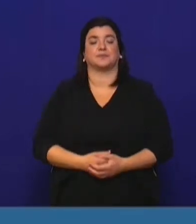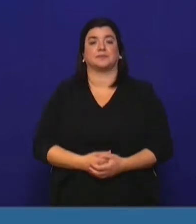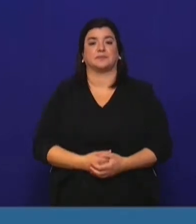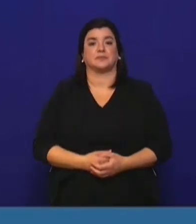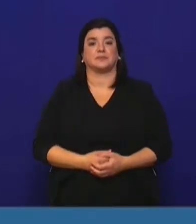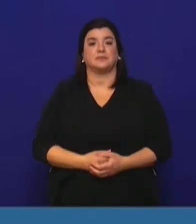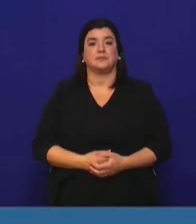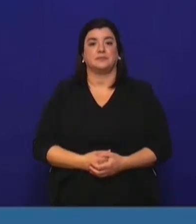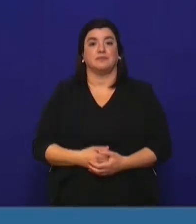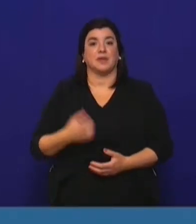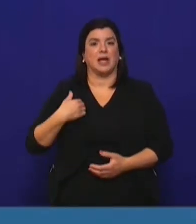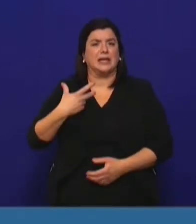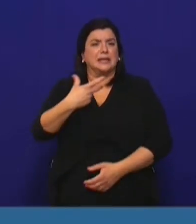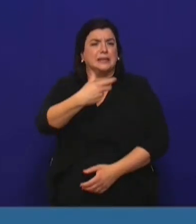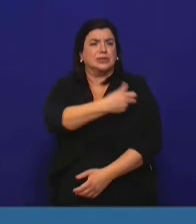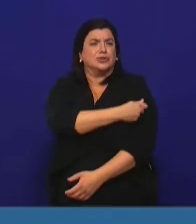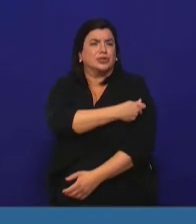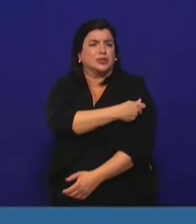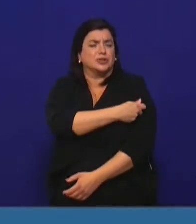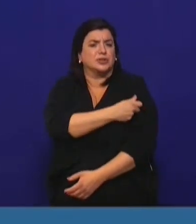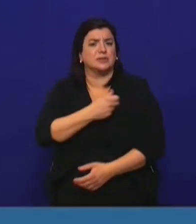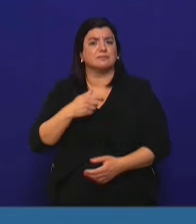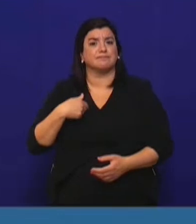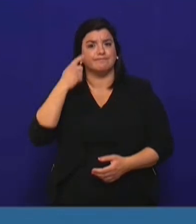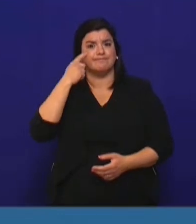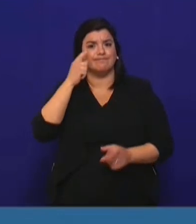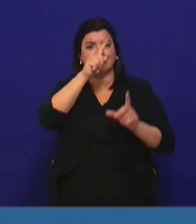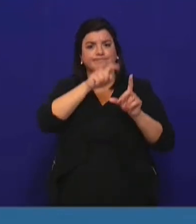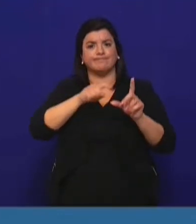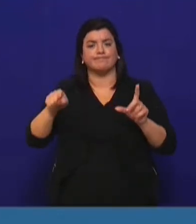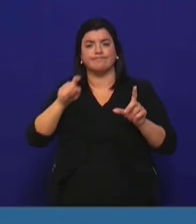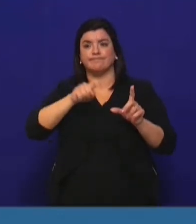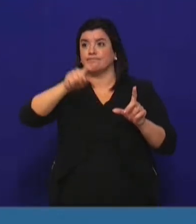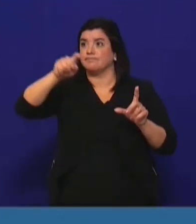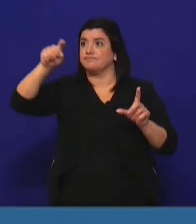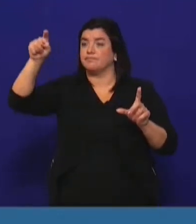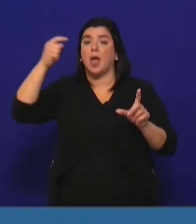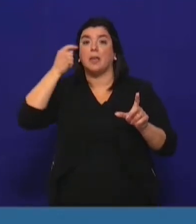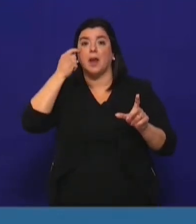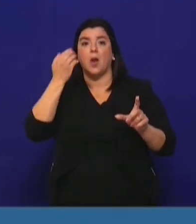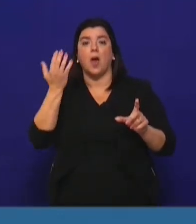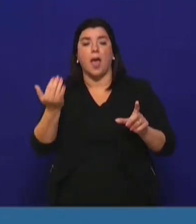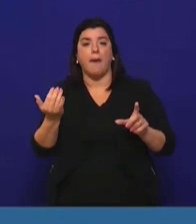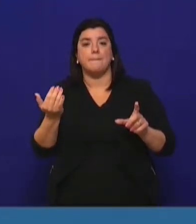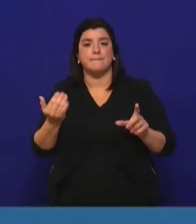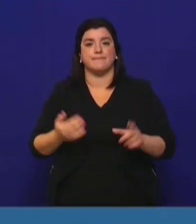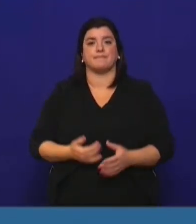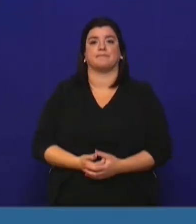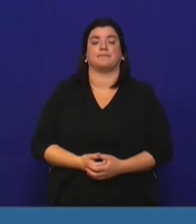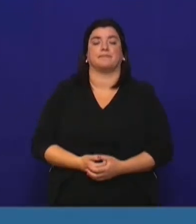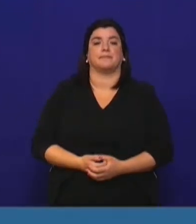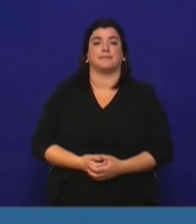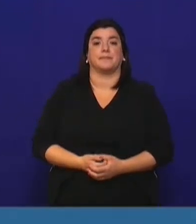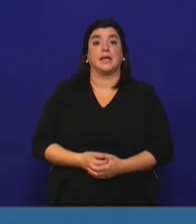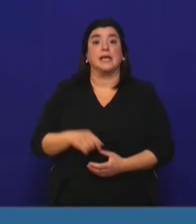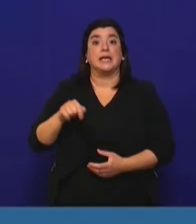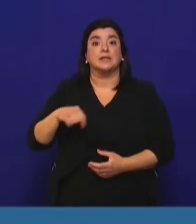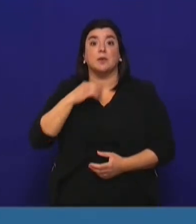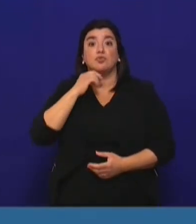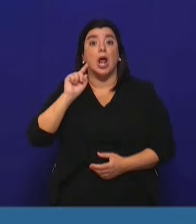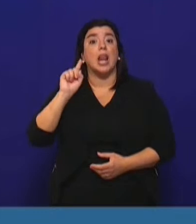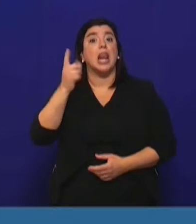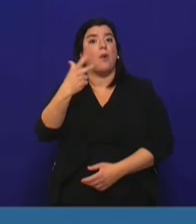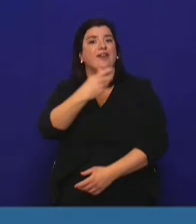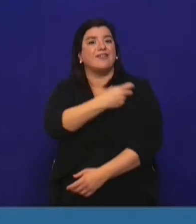aħna qegħdin nagħtu dejjem qegħdin jiżdiedu u barra d-dożi tal-ewwel waħda din taraw issa wkoll qed ikollna